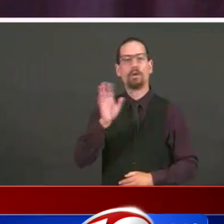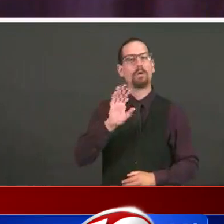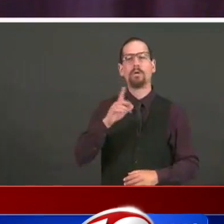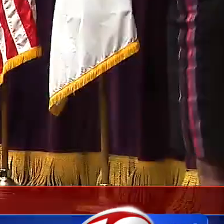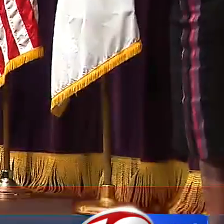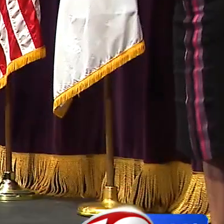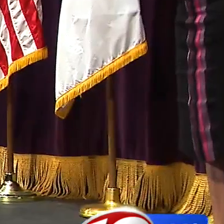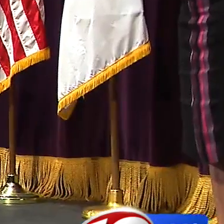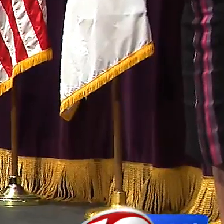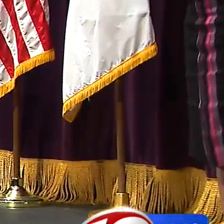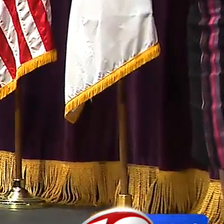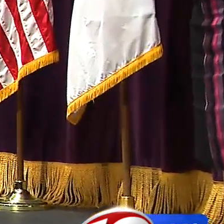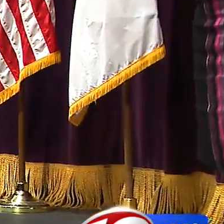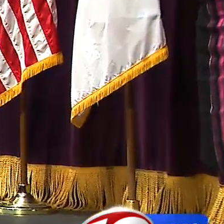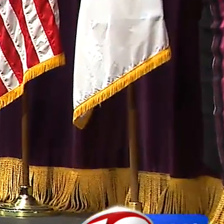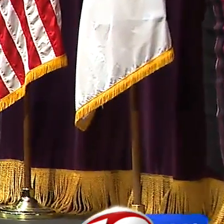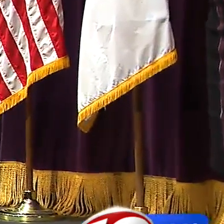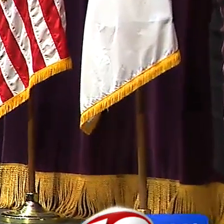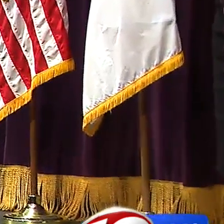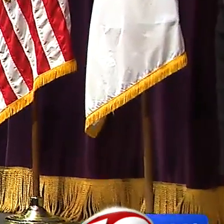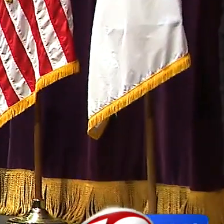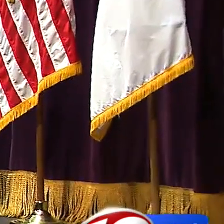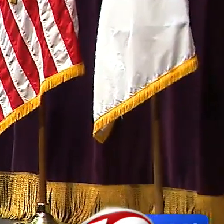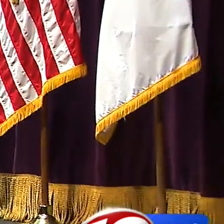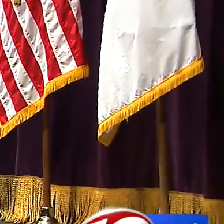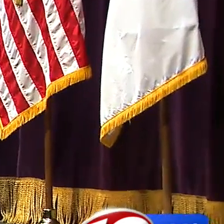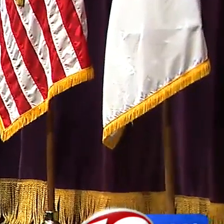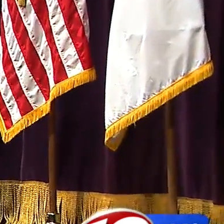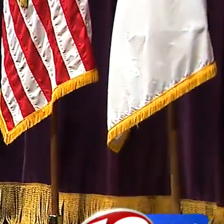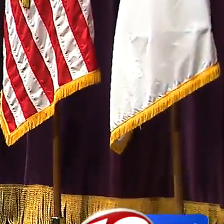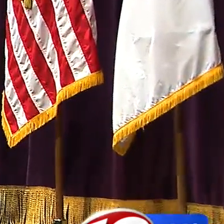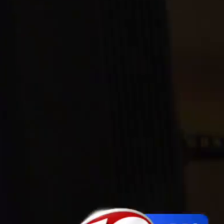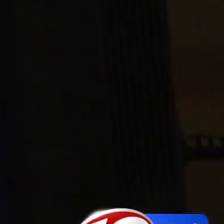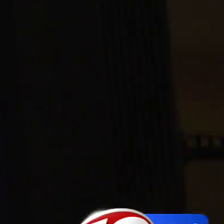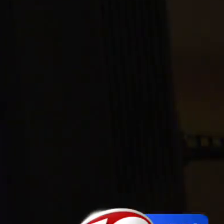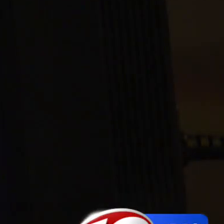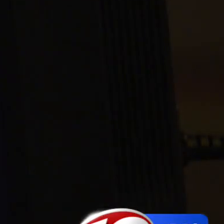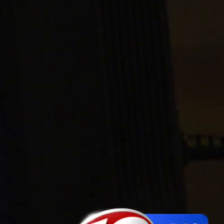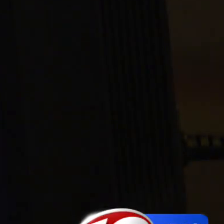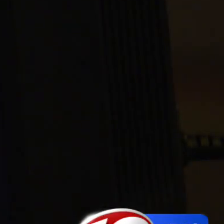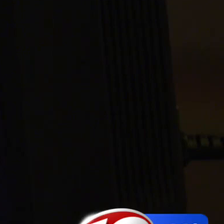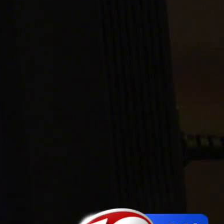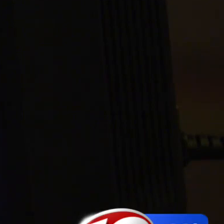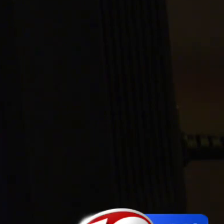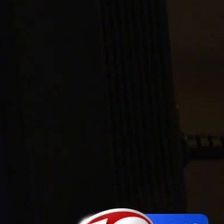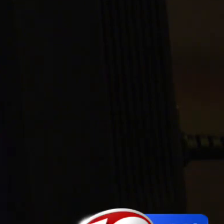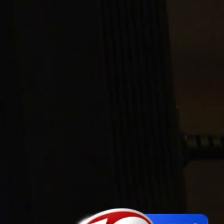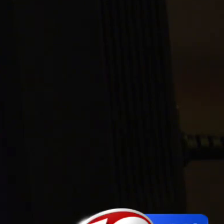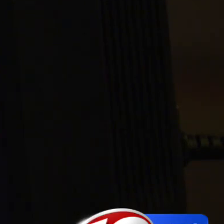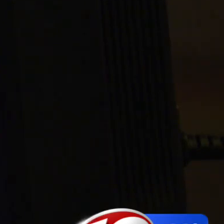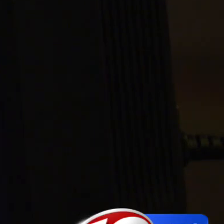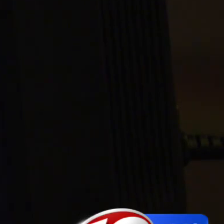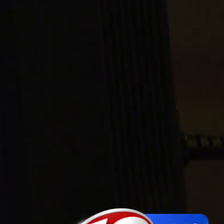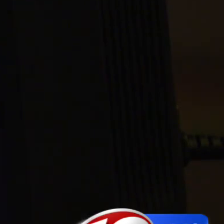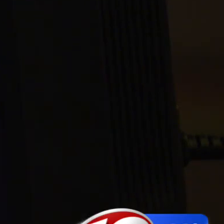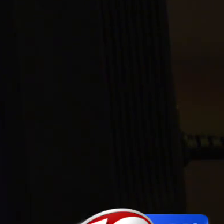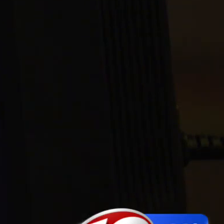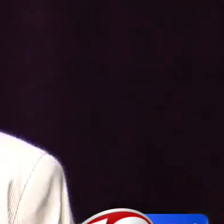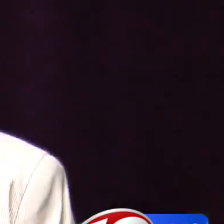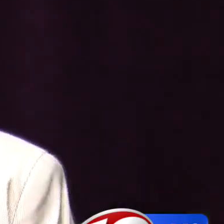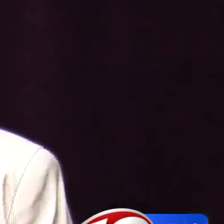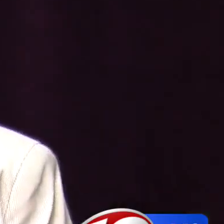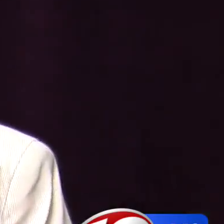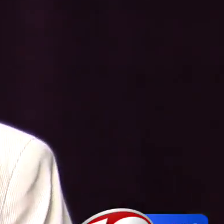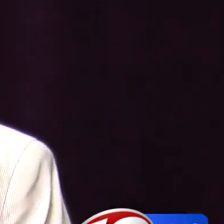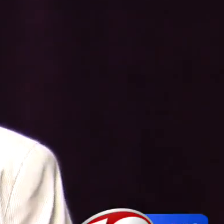to do. As a way to increase communication with concerned parents and teachers, Governor Gina Raimondo says she will be hosting a weekly virtual